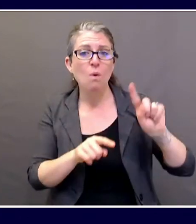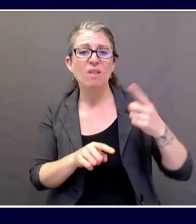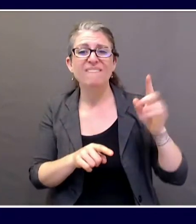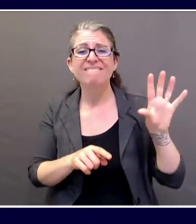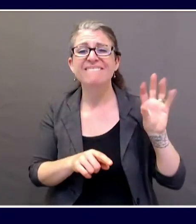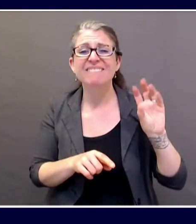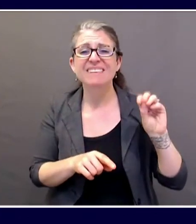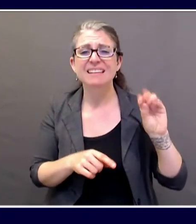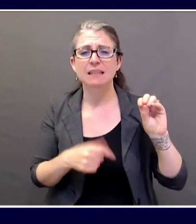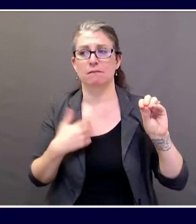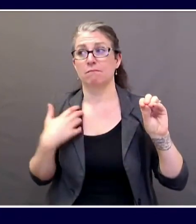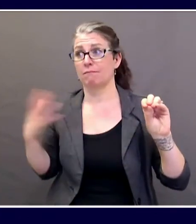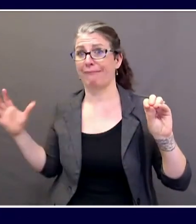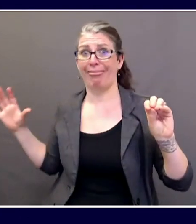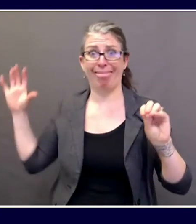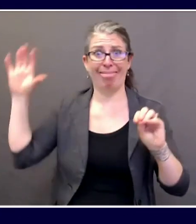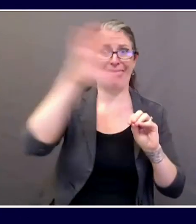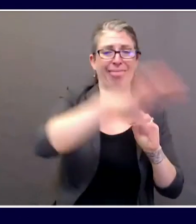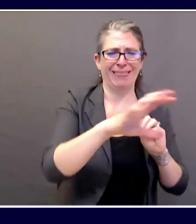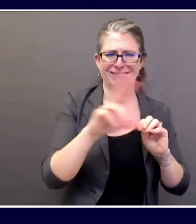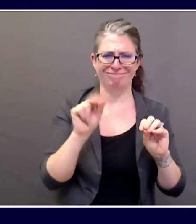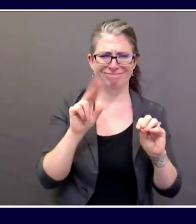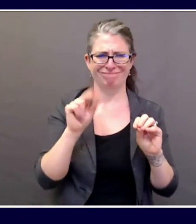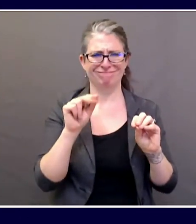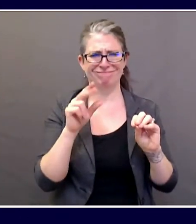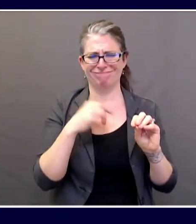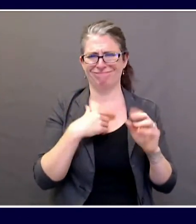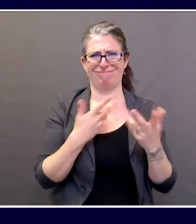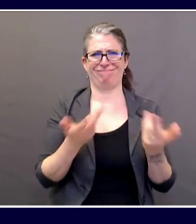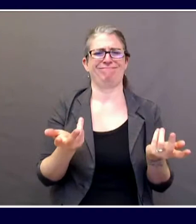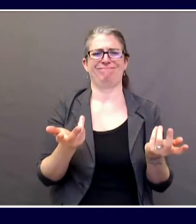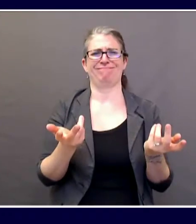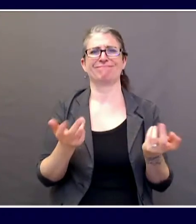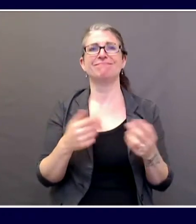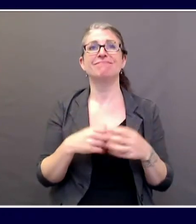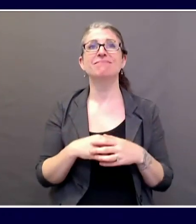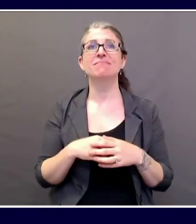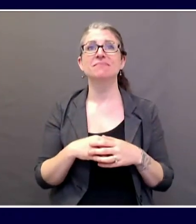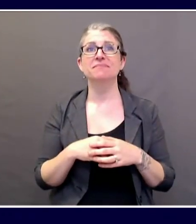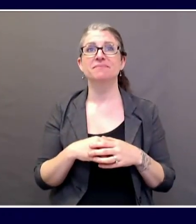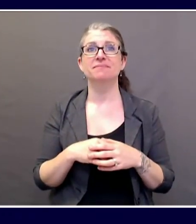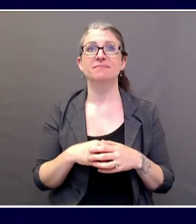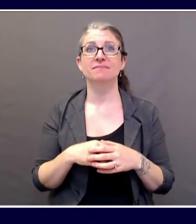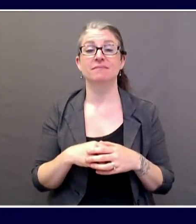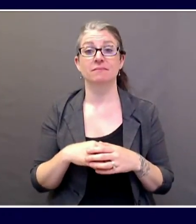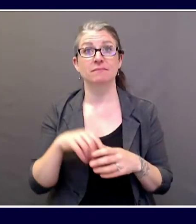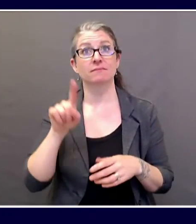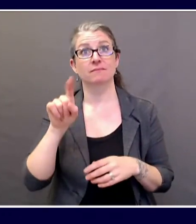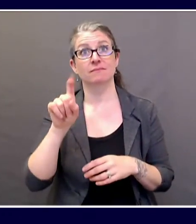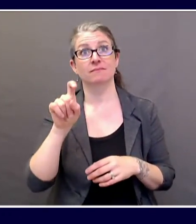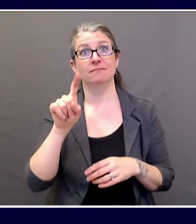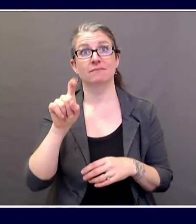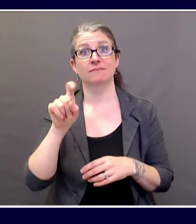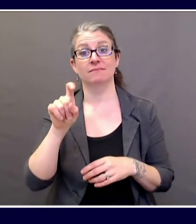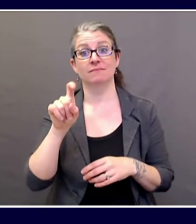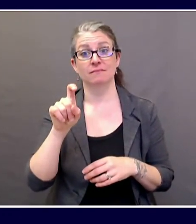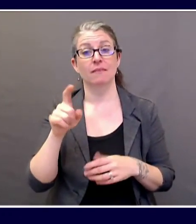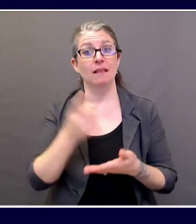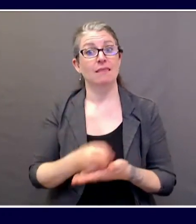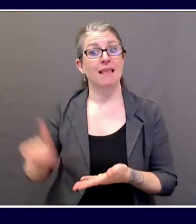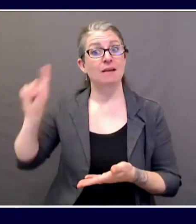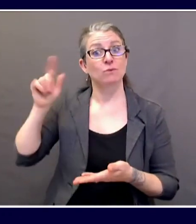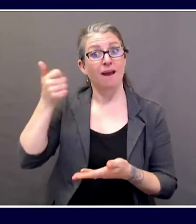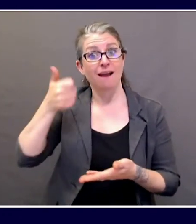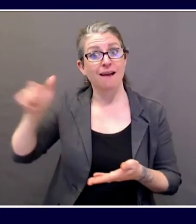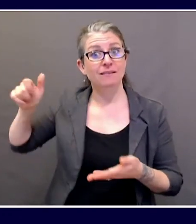week? And then number four, how many of those doses are they actually able to use in the subsequent week? That is to say, if an